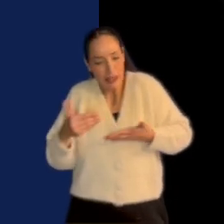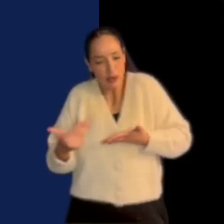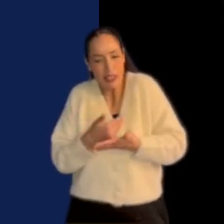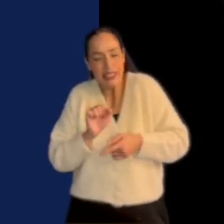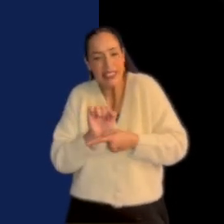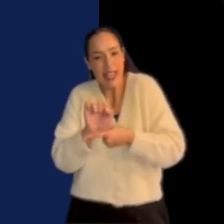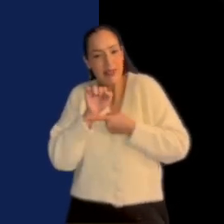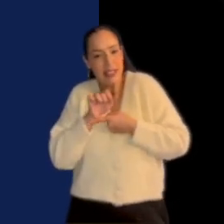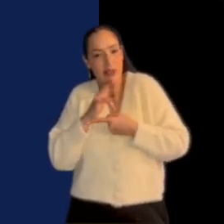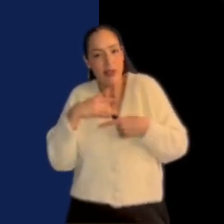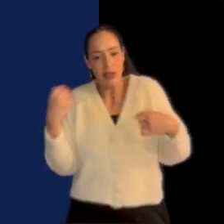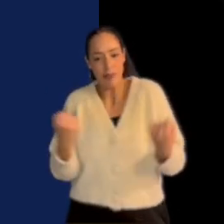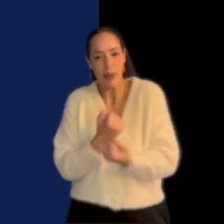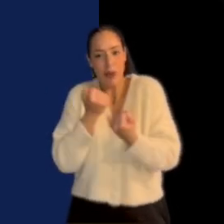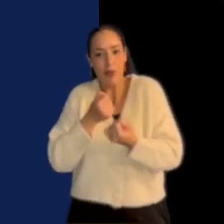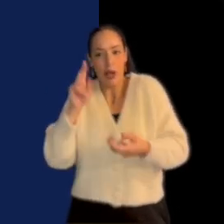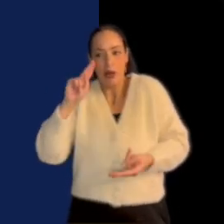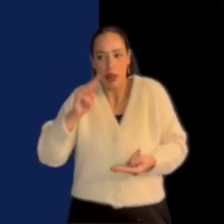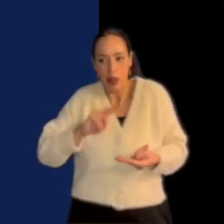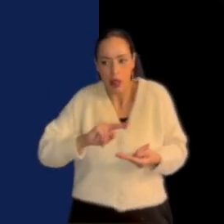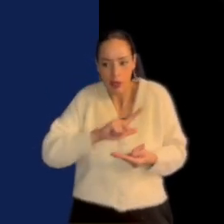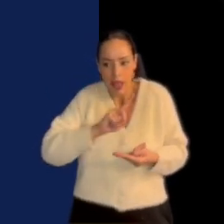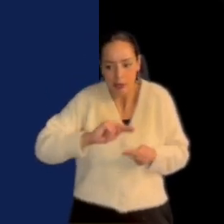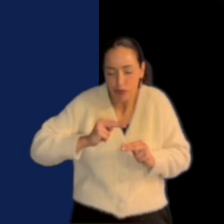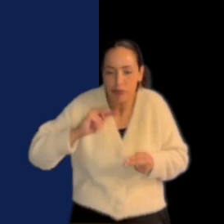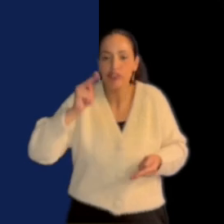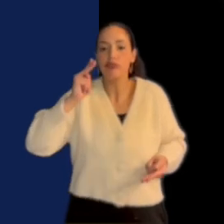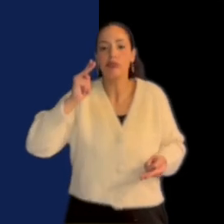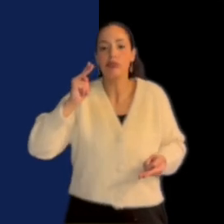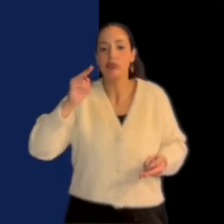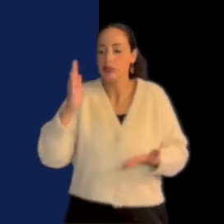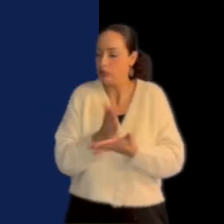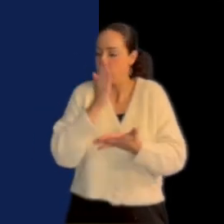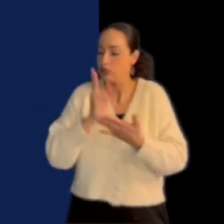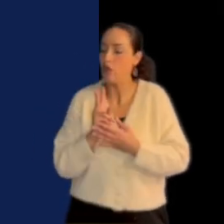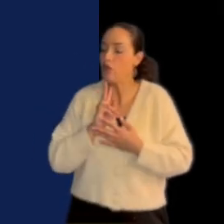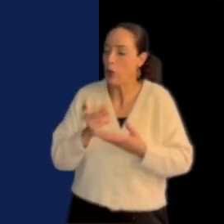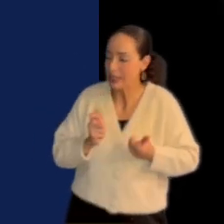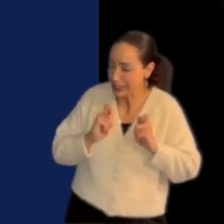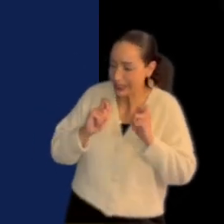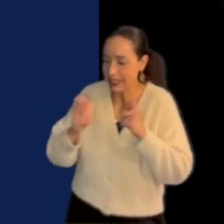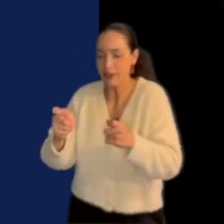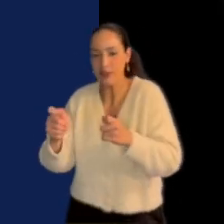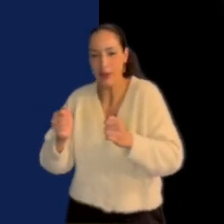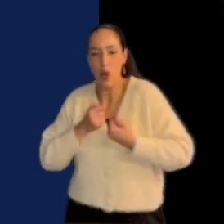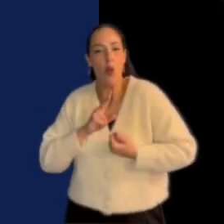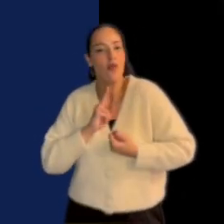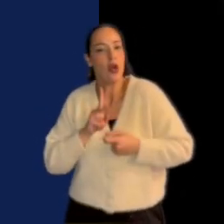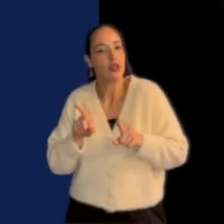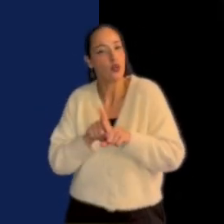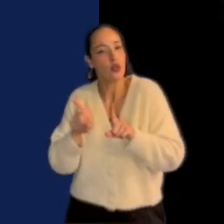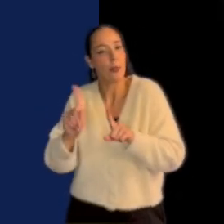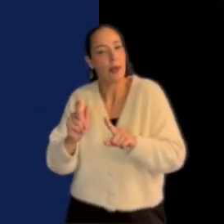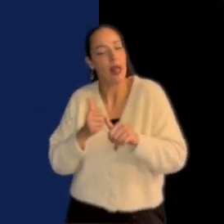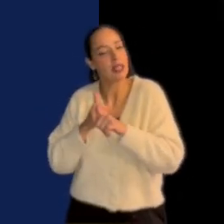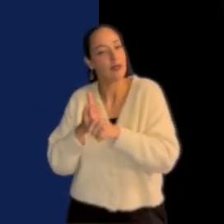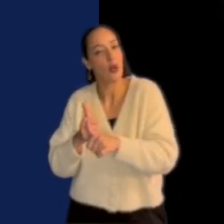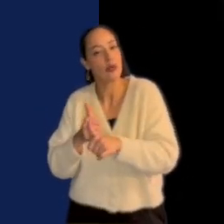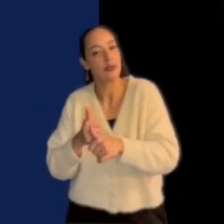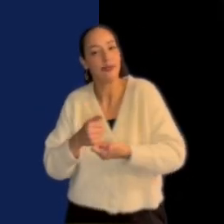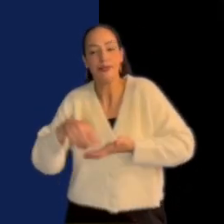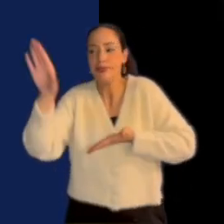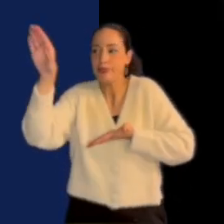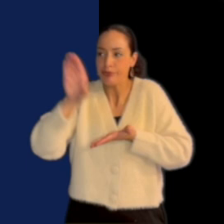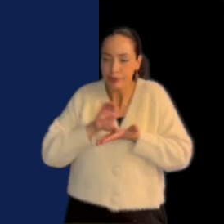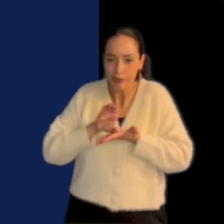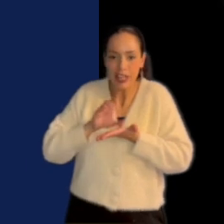these experiences, my own and those who I seek to support. As funding for my clinical work came to an end in 2014,